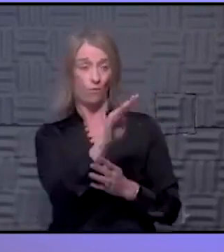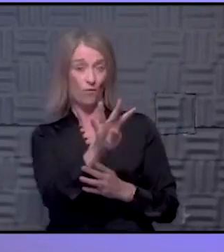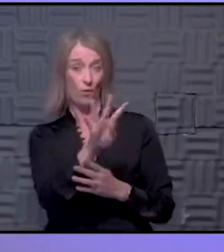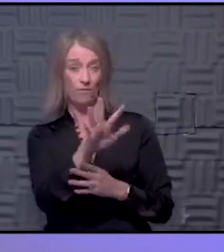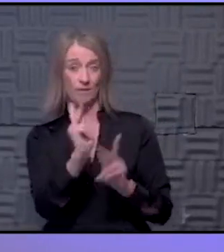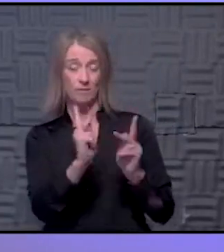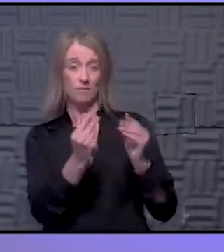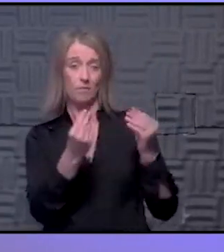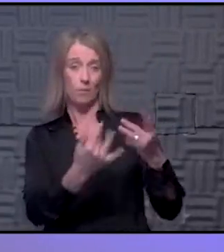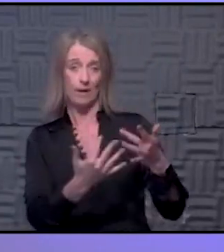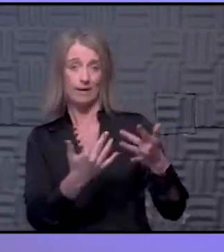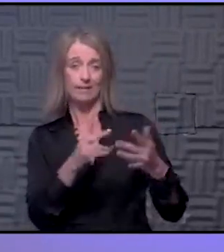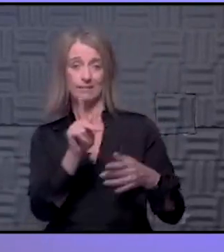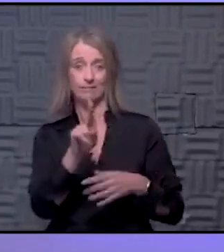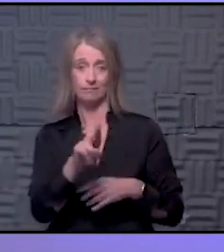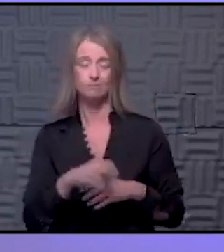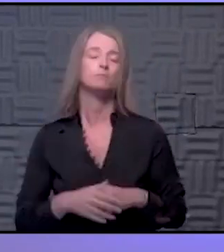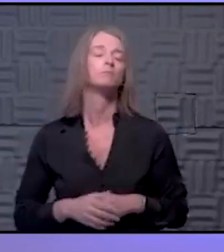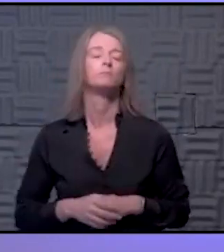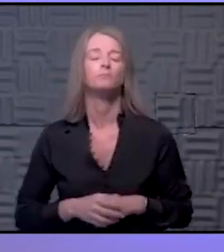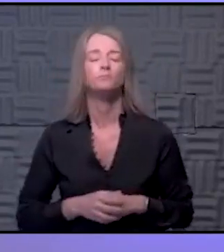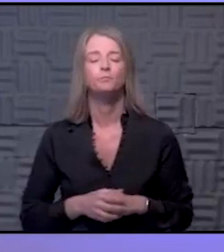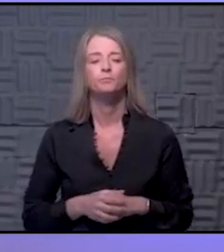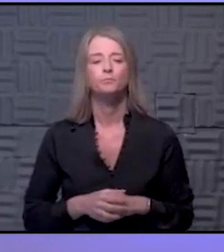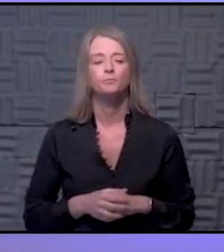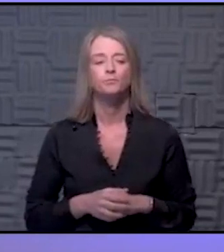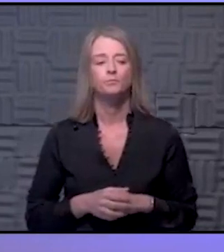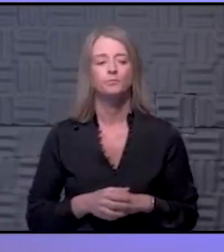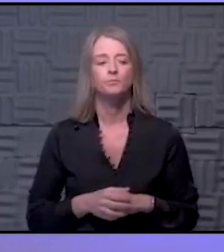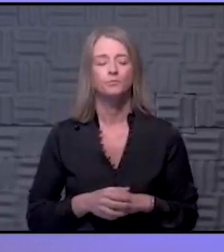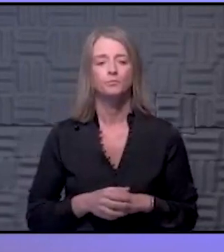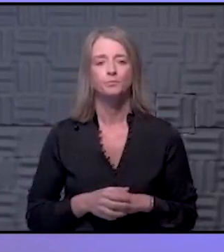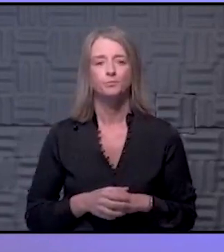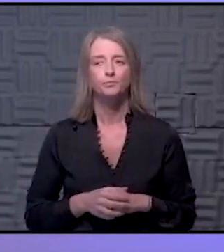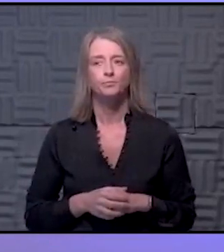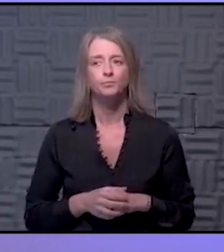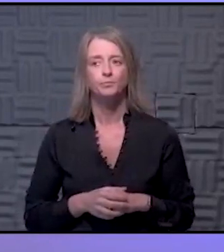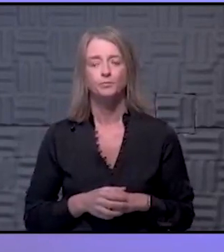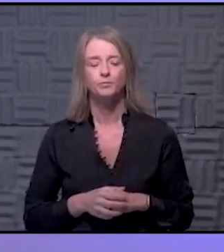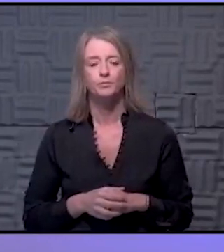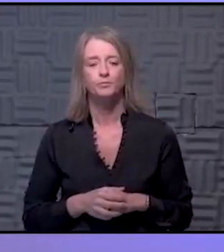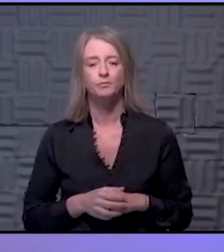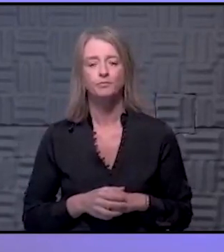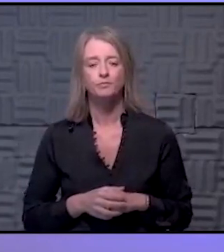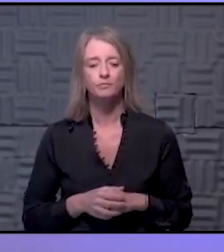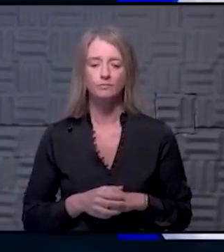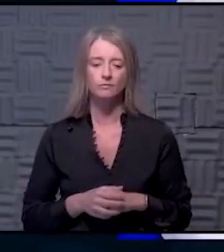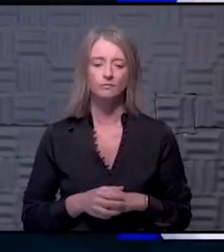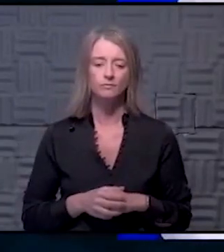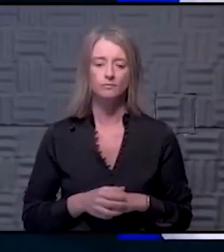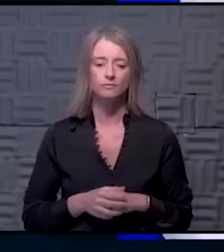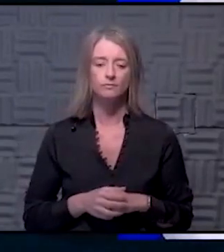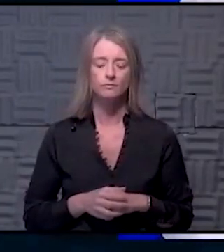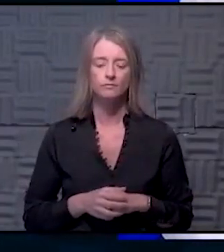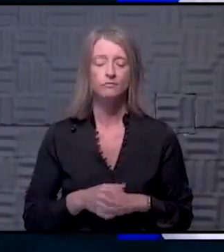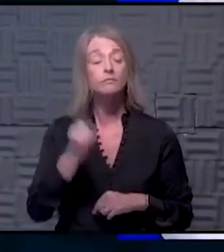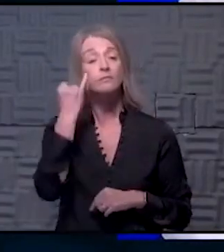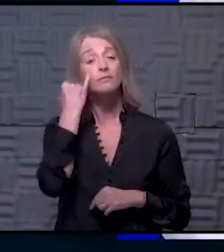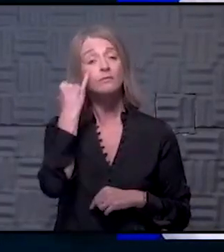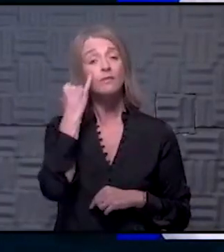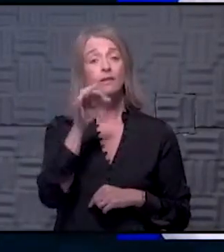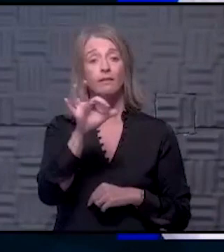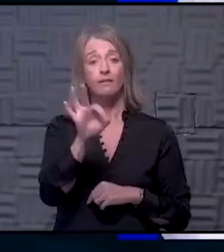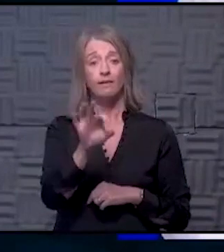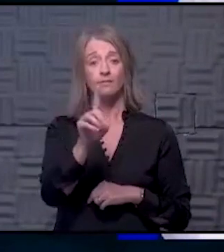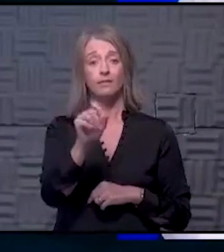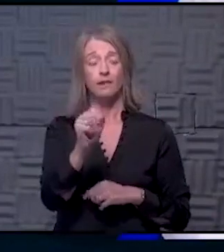eligible for our extensive clinical trials that we have here in KU Medical Center. And if the FDA were to